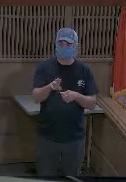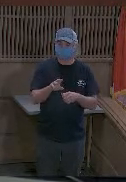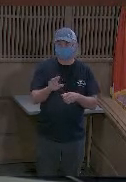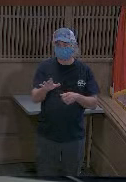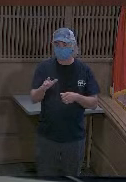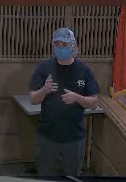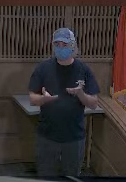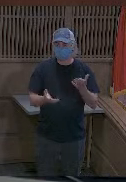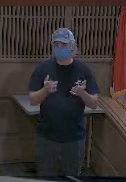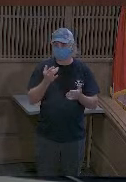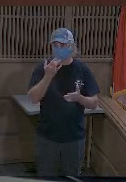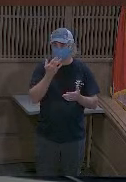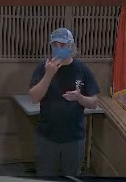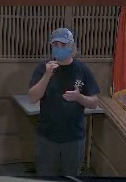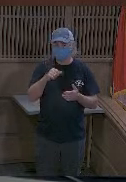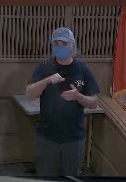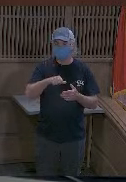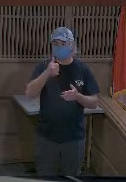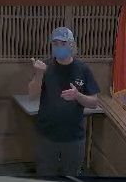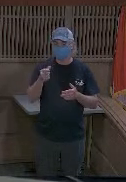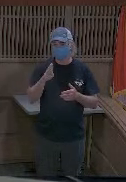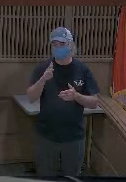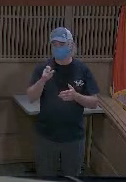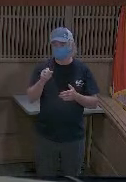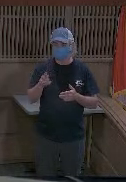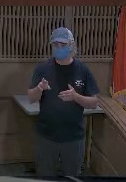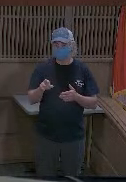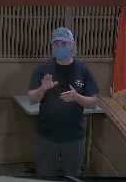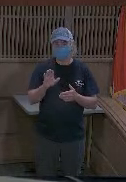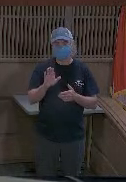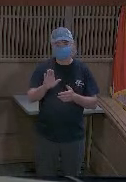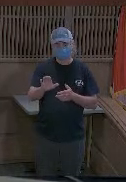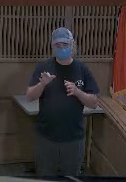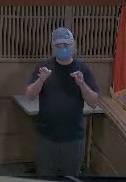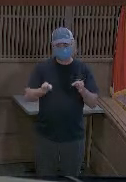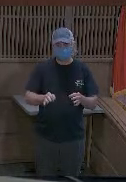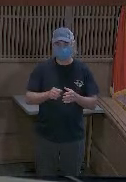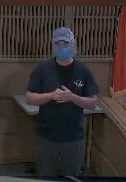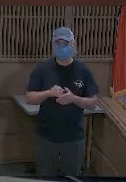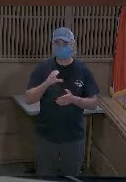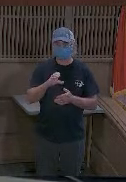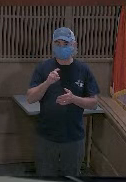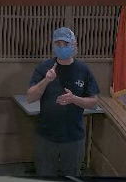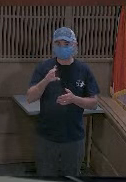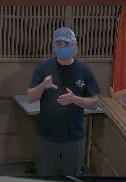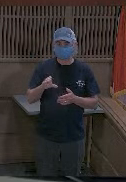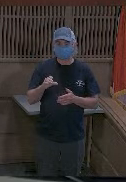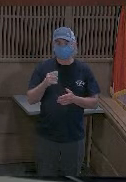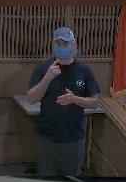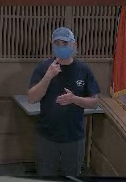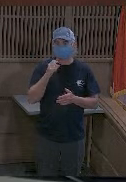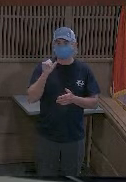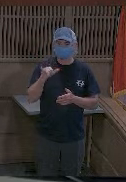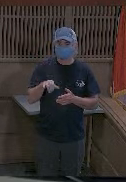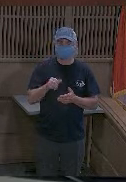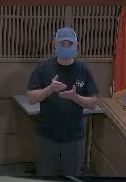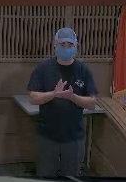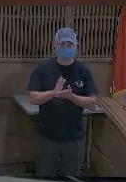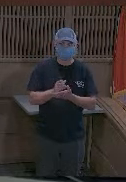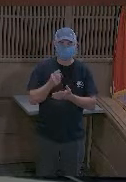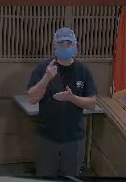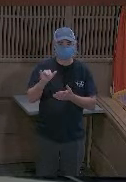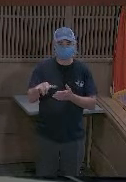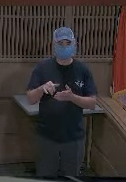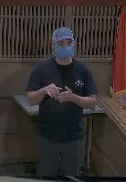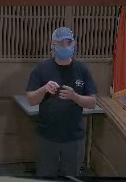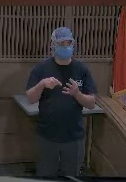to get a different booster. The CDC's recommendations now allow for this type of mix and match dosing for booster shots.